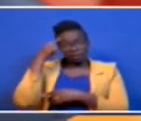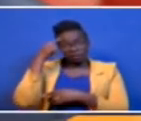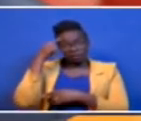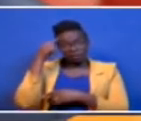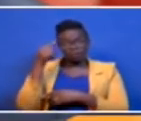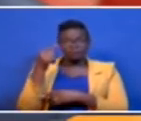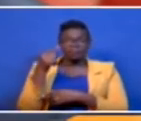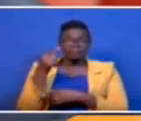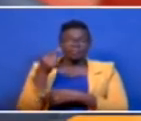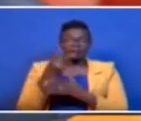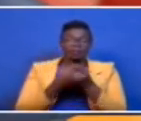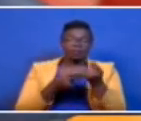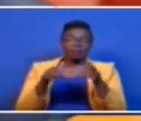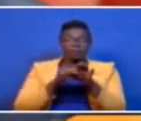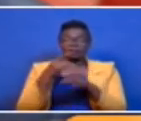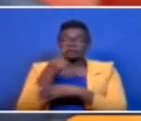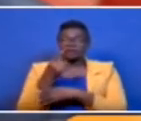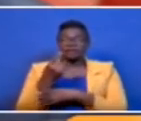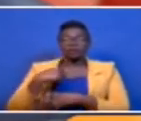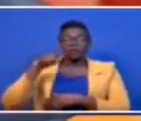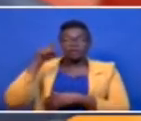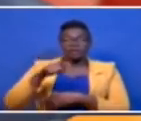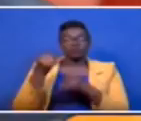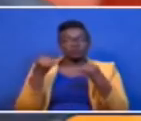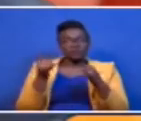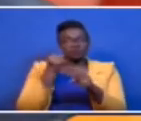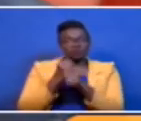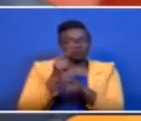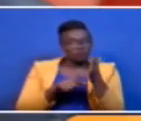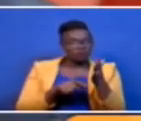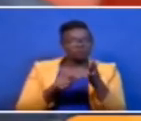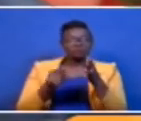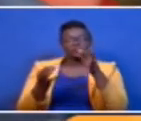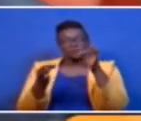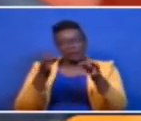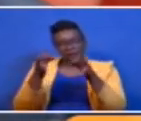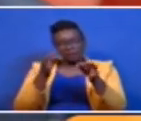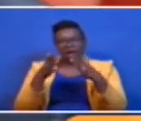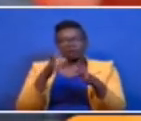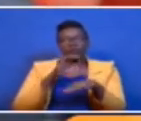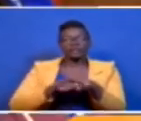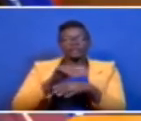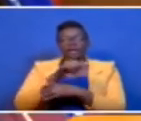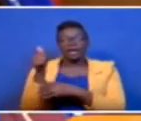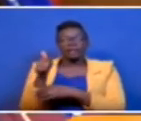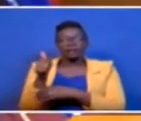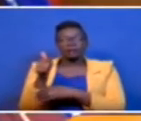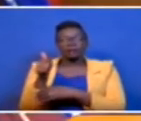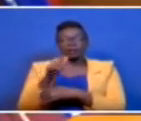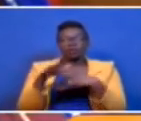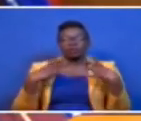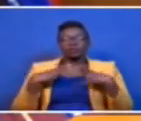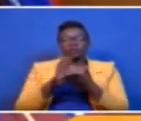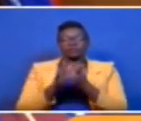honourable members said that what we should be trying to do is to examine how we can get another 10 Safaricoms in whichever industry. The whole idea